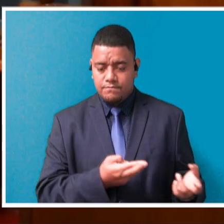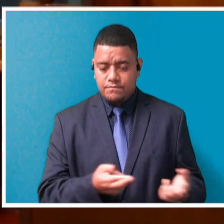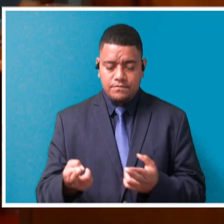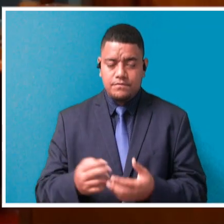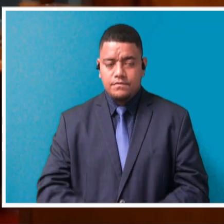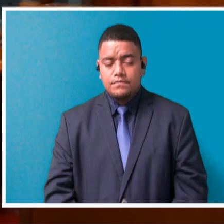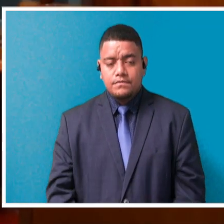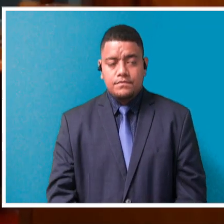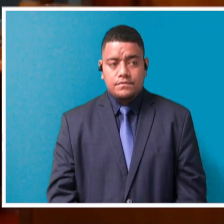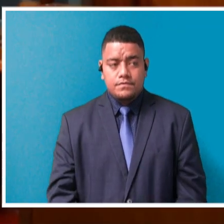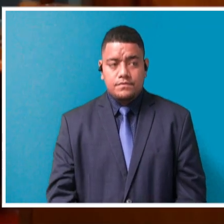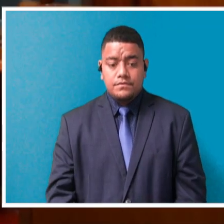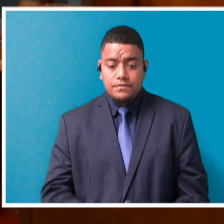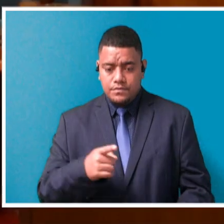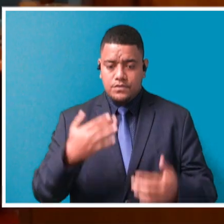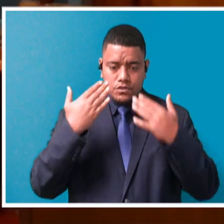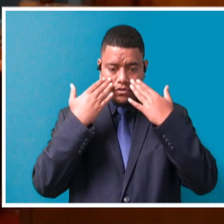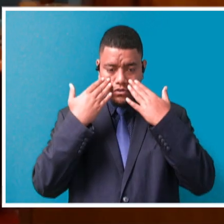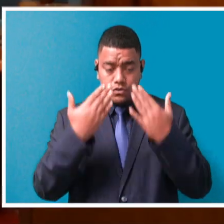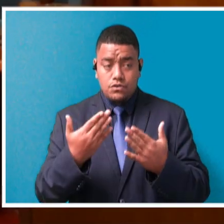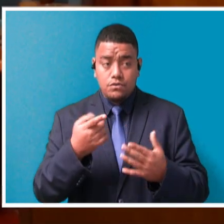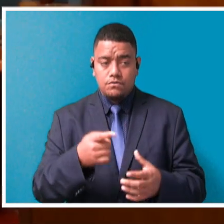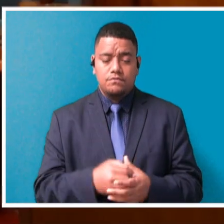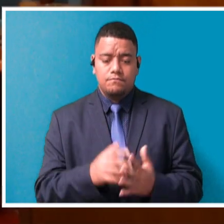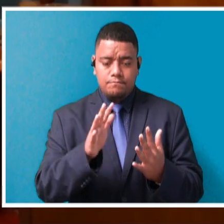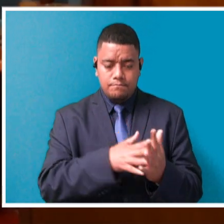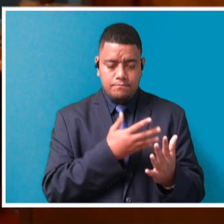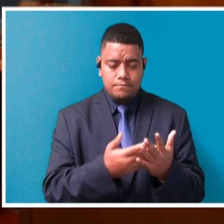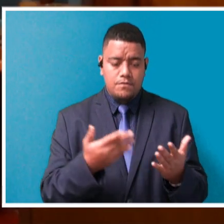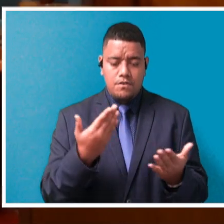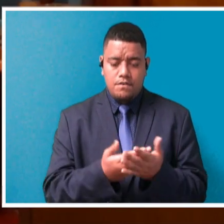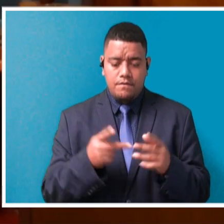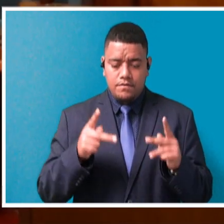sources. This reinforces its stance on fiscal